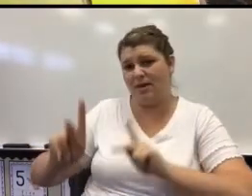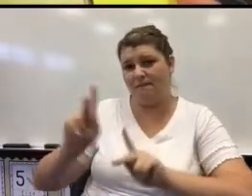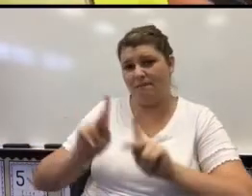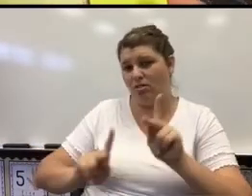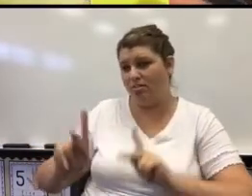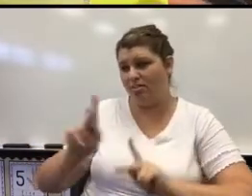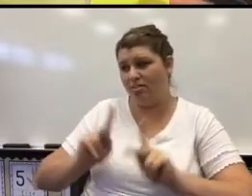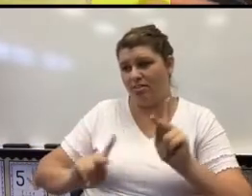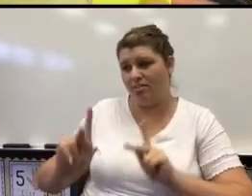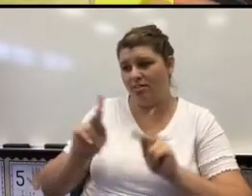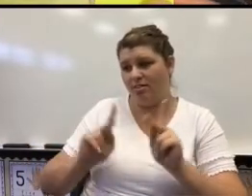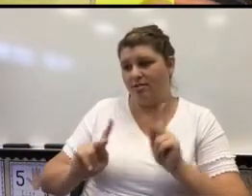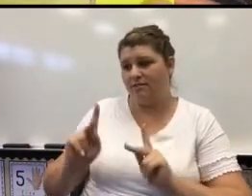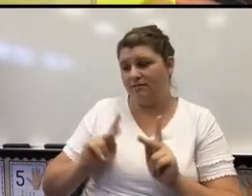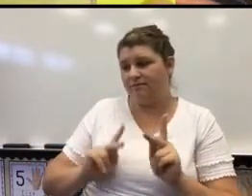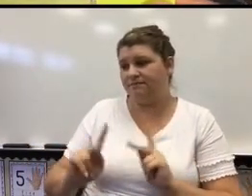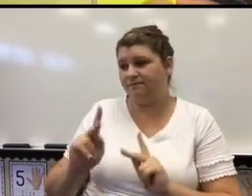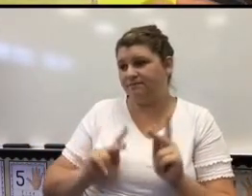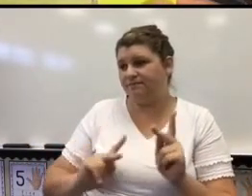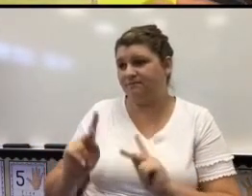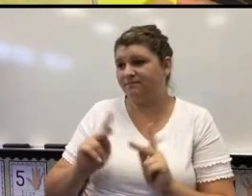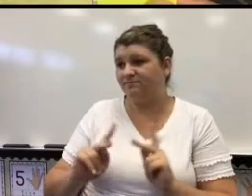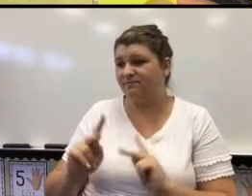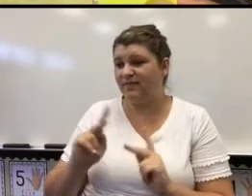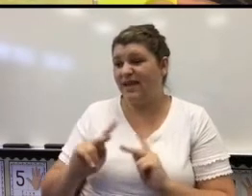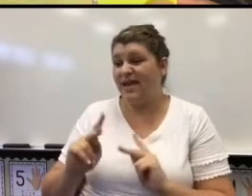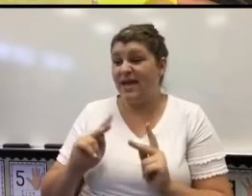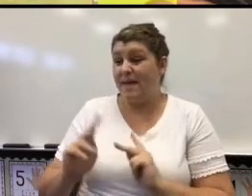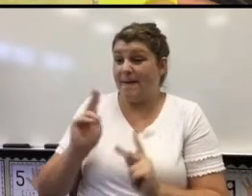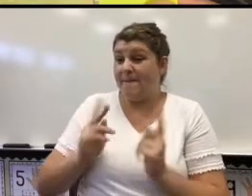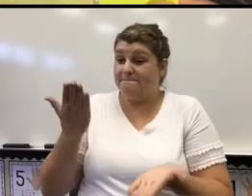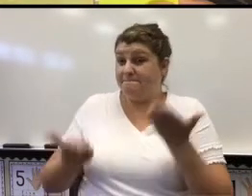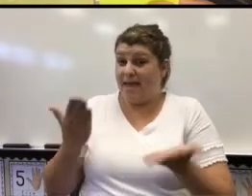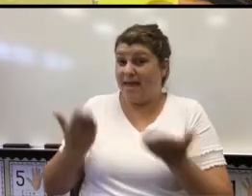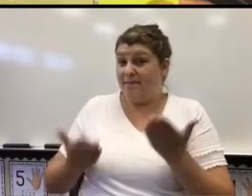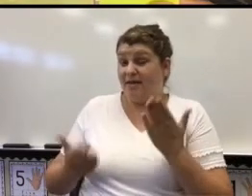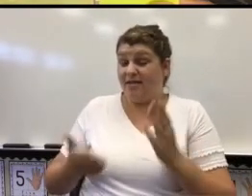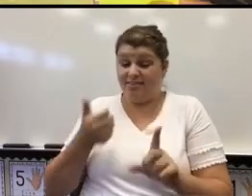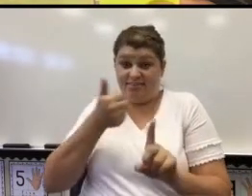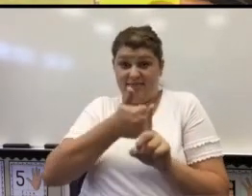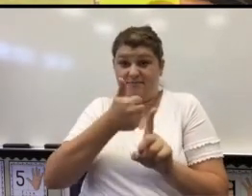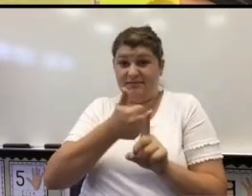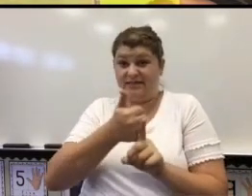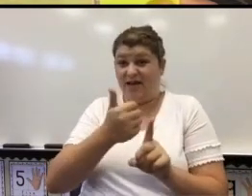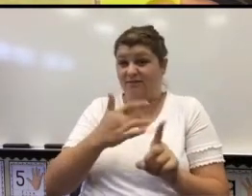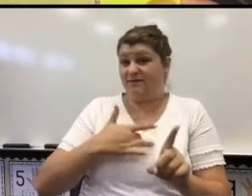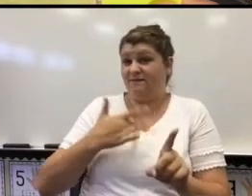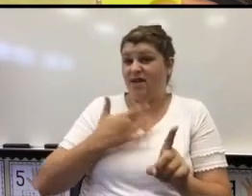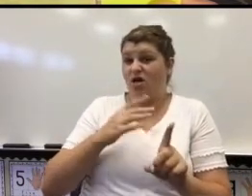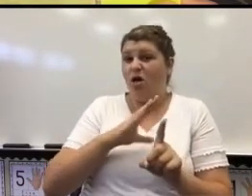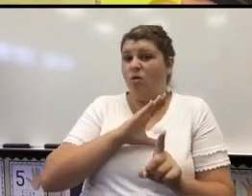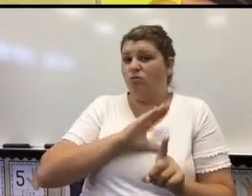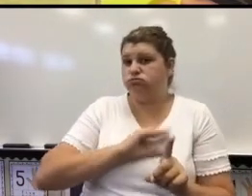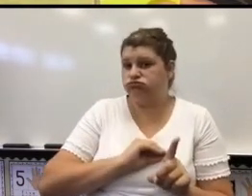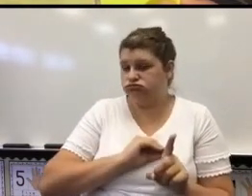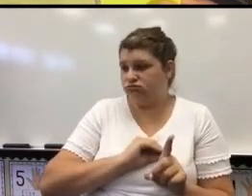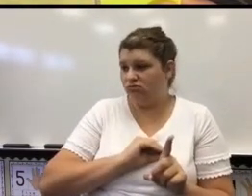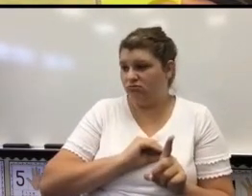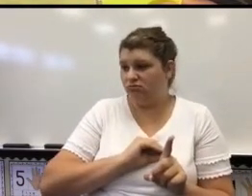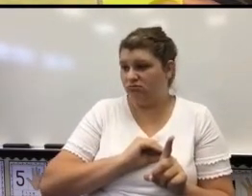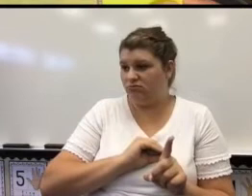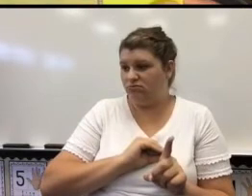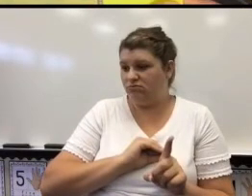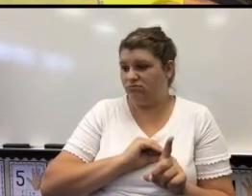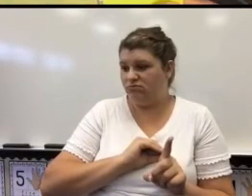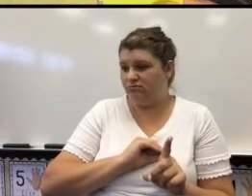many types of negative people you will face in life. Some say negative things about you. Others feel so bad about